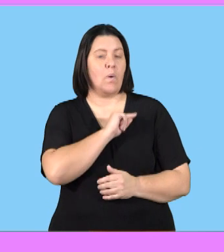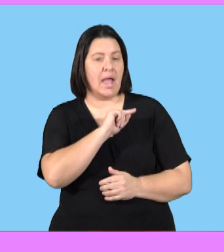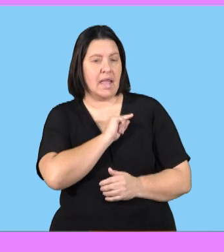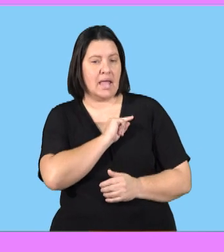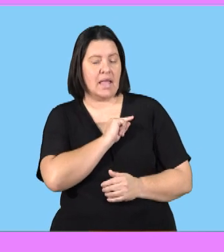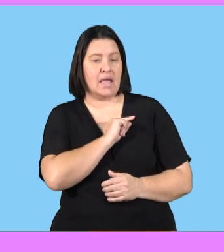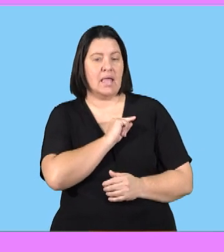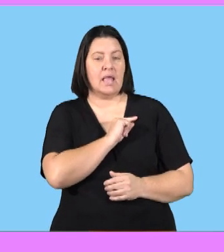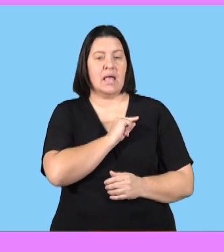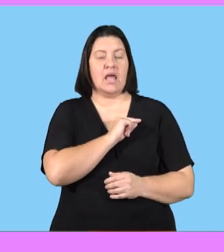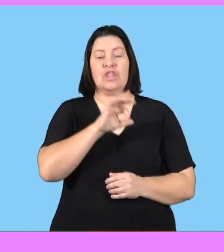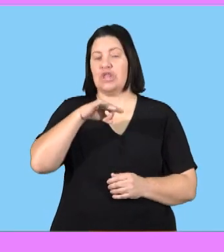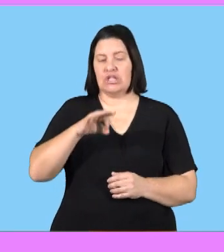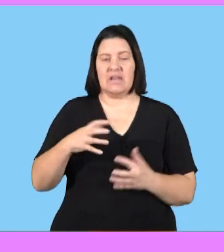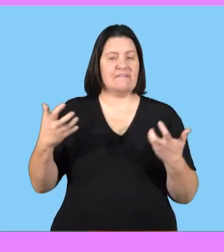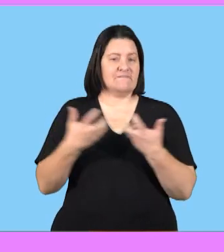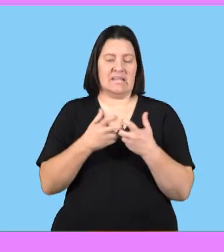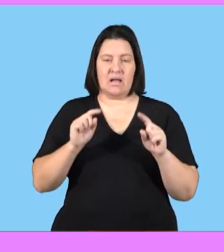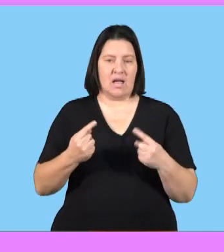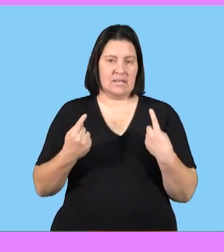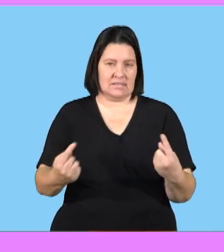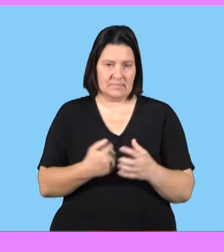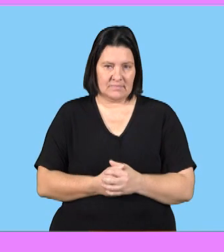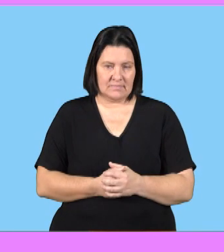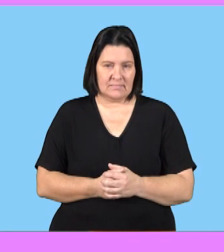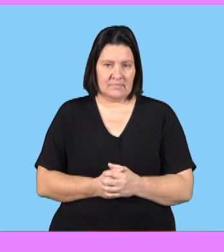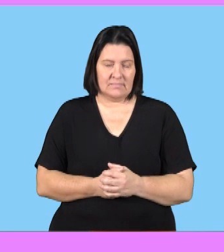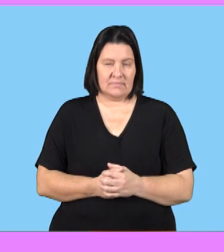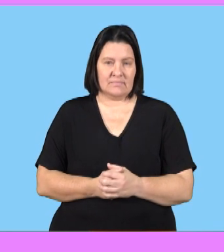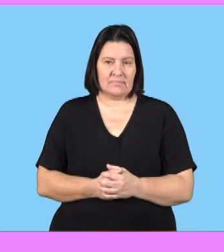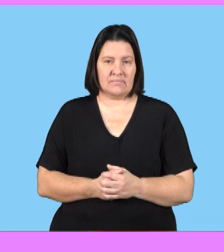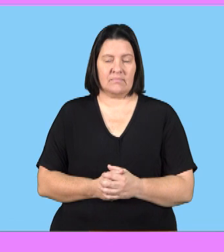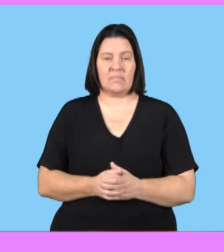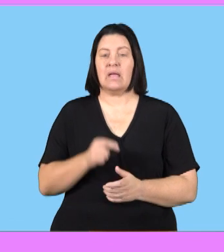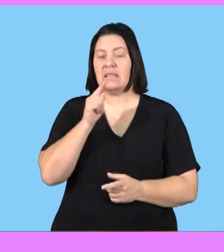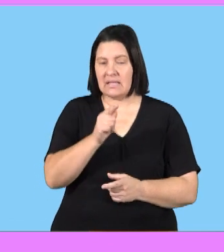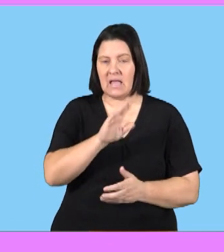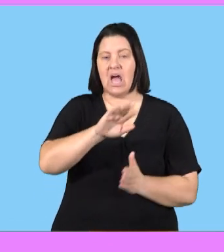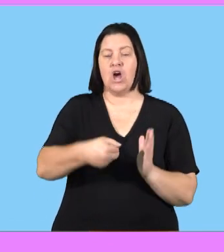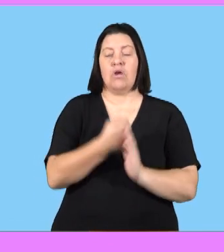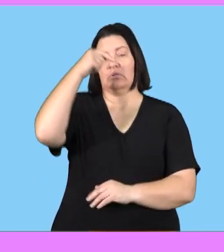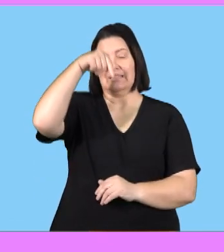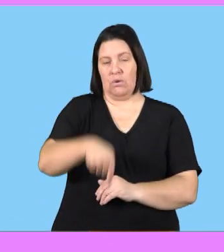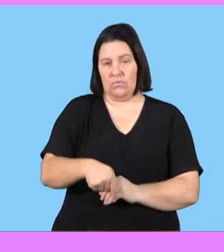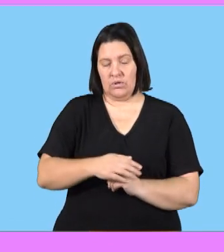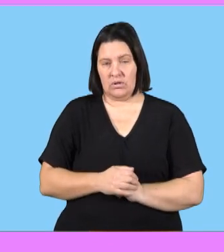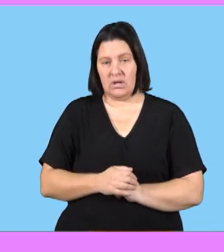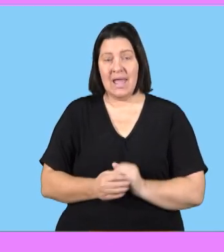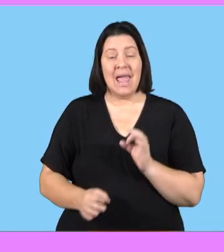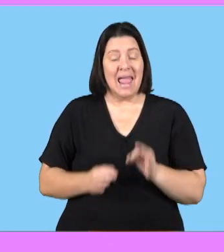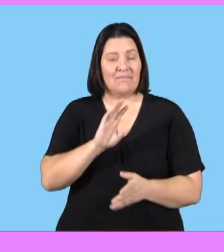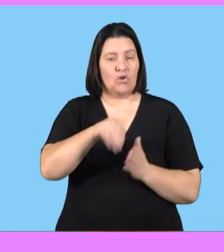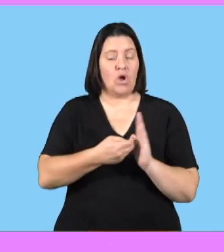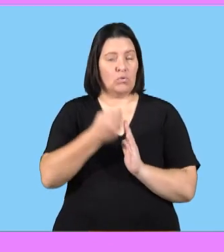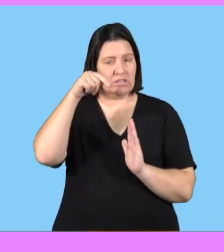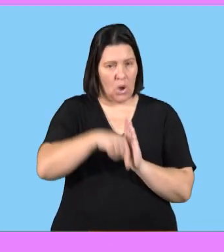because the 13th one will not fit. So this is the rounding down. Basically, when you